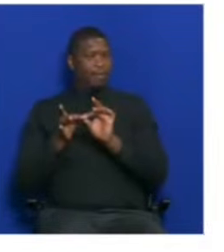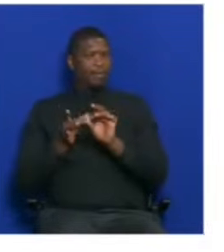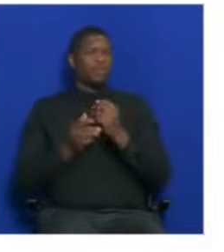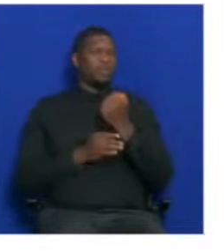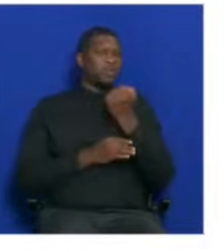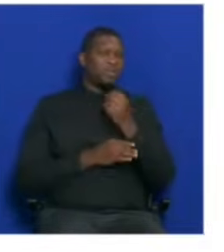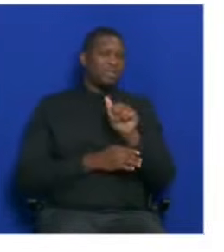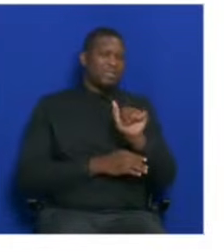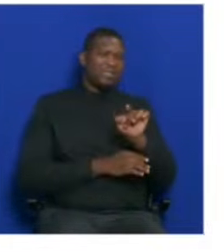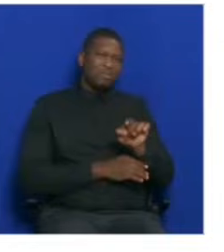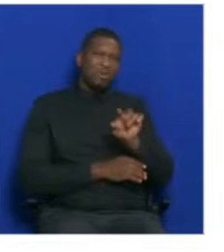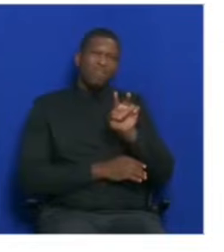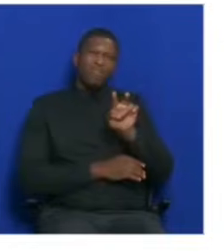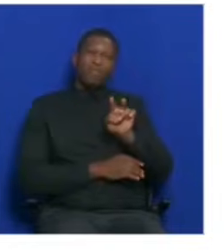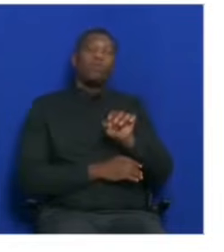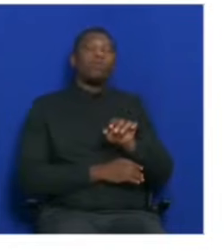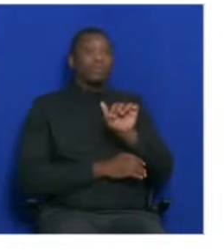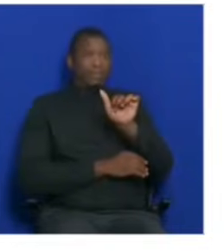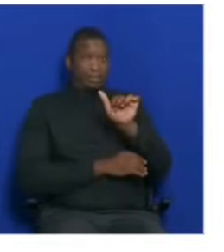42.